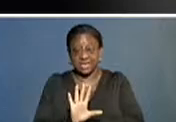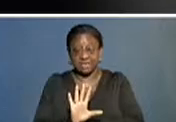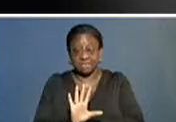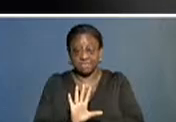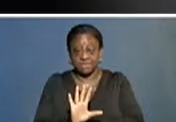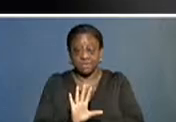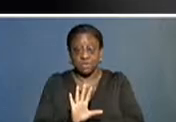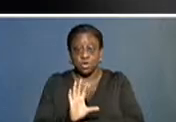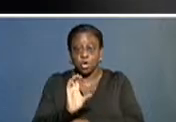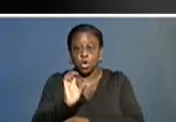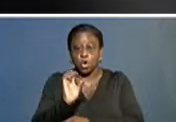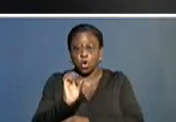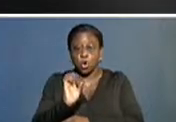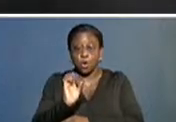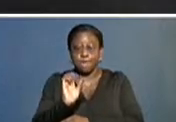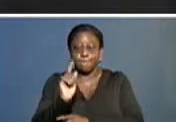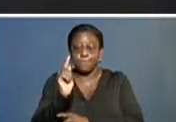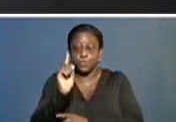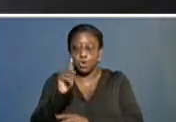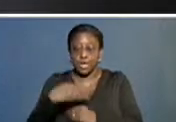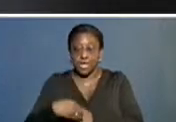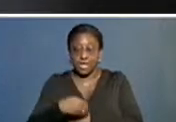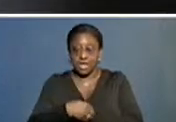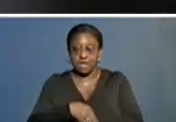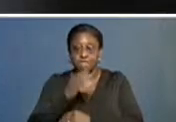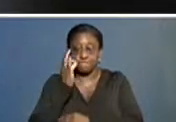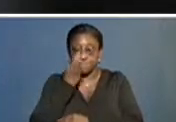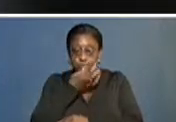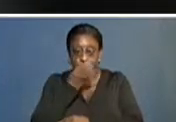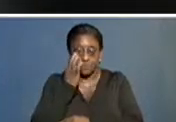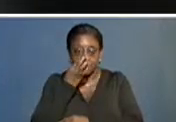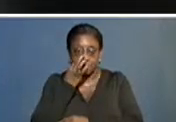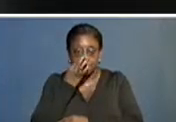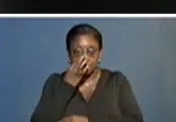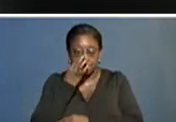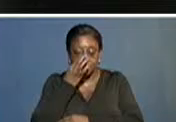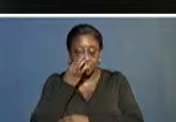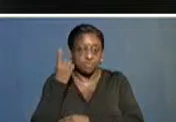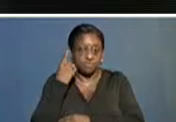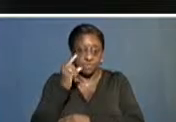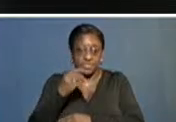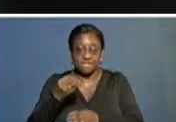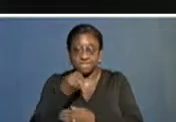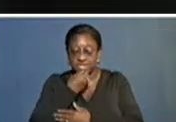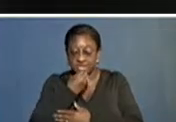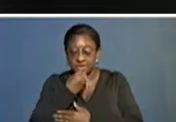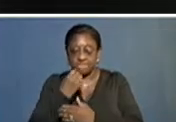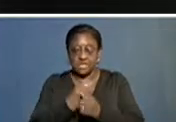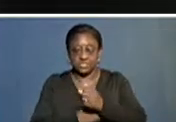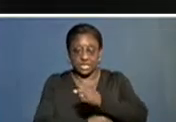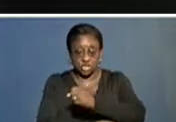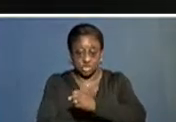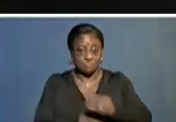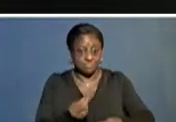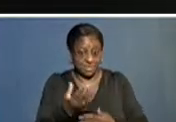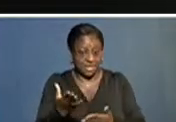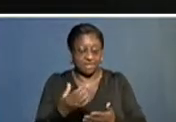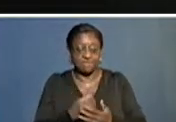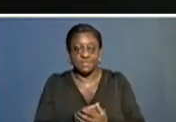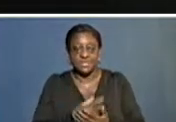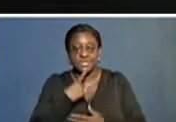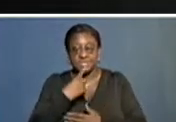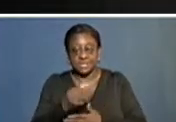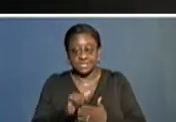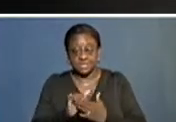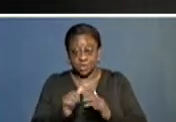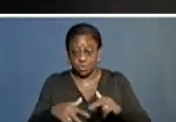720 Otia breadfruit saplings supplied through Tree That Feed Foundation. The Illinois-based company has been working